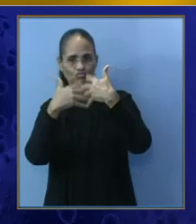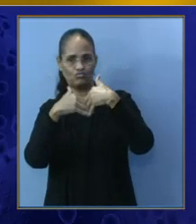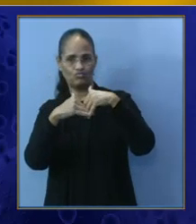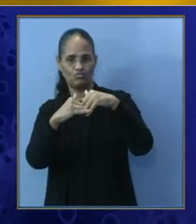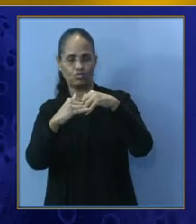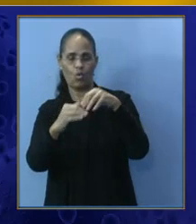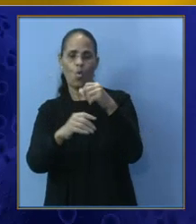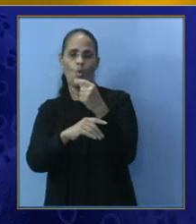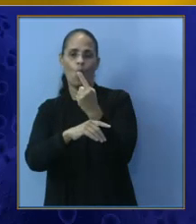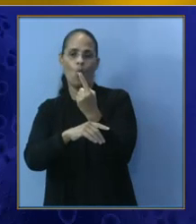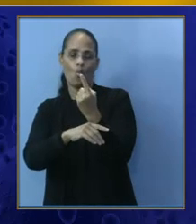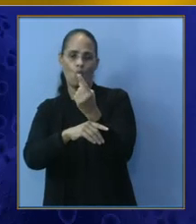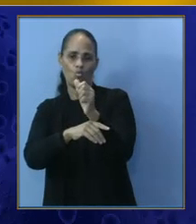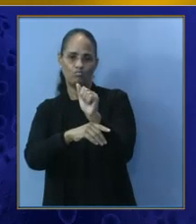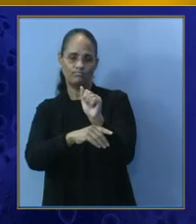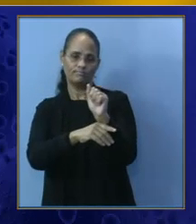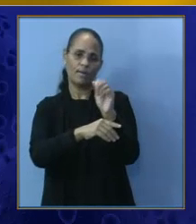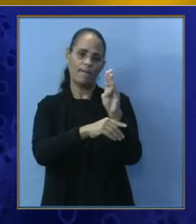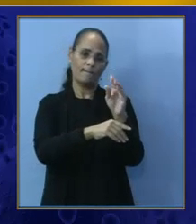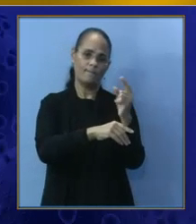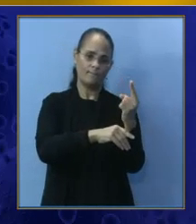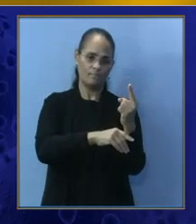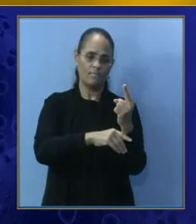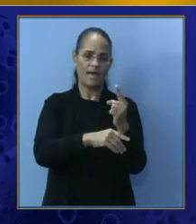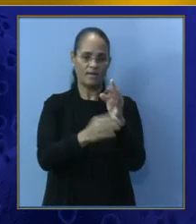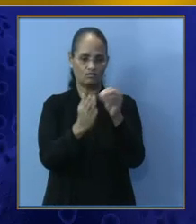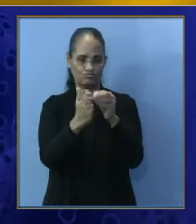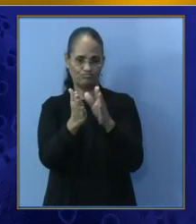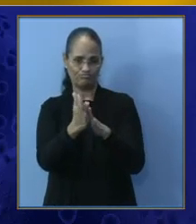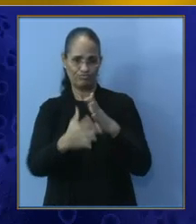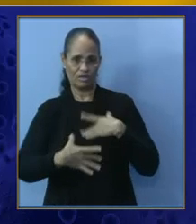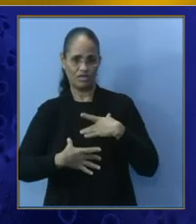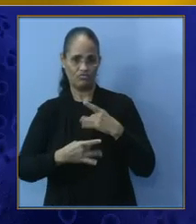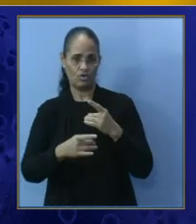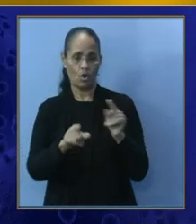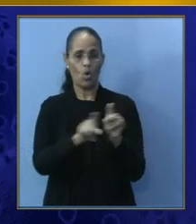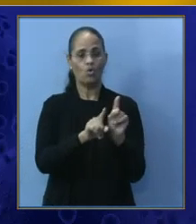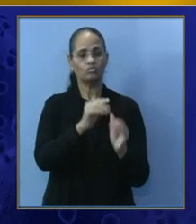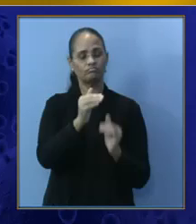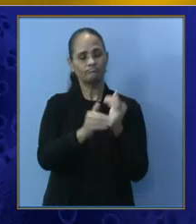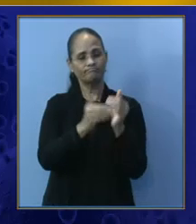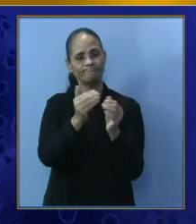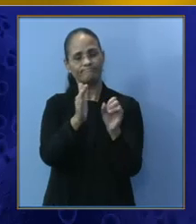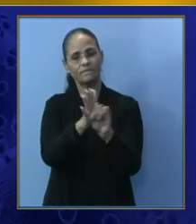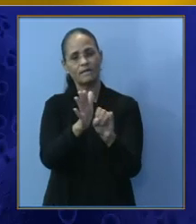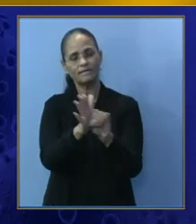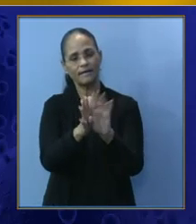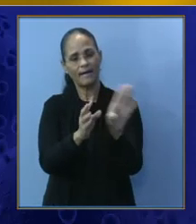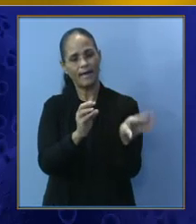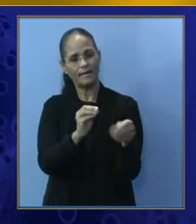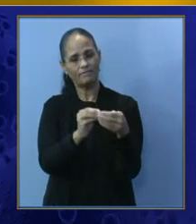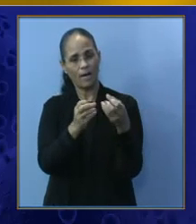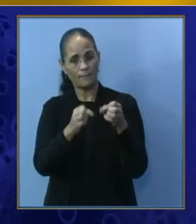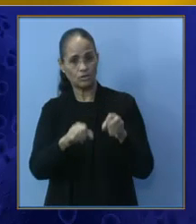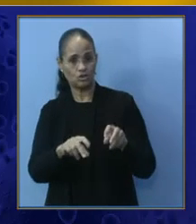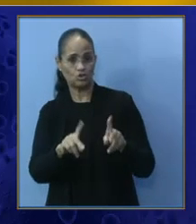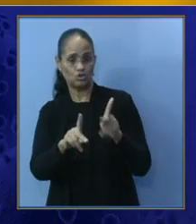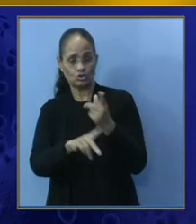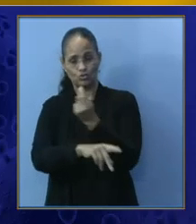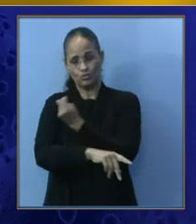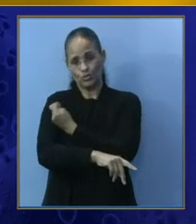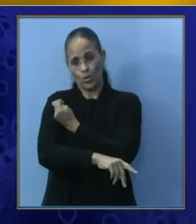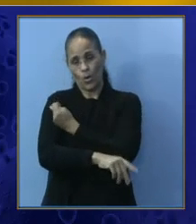who have registered their interests. We are also in the process of identifying added opportunities to administer